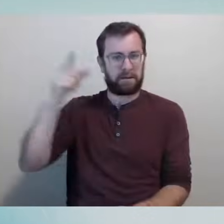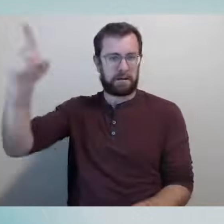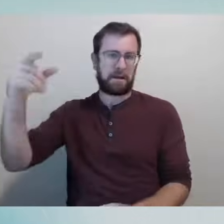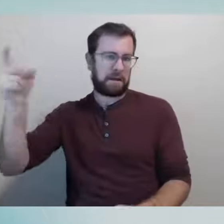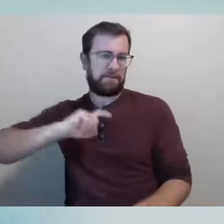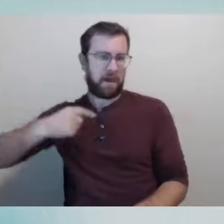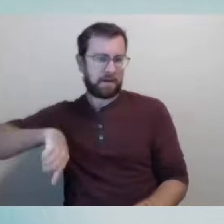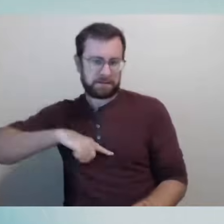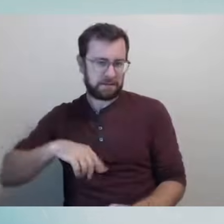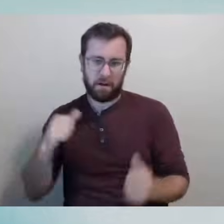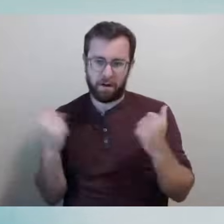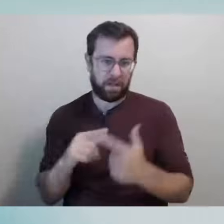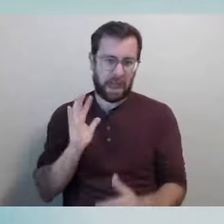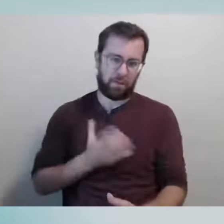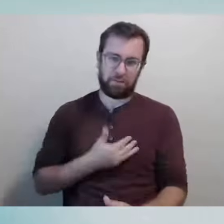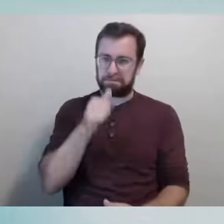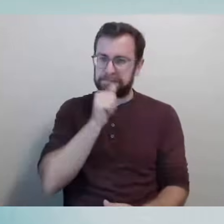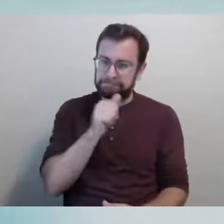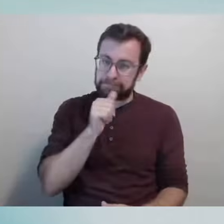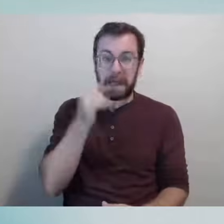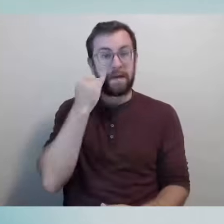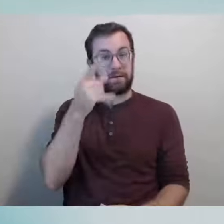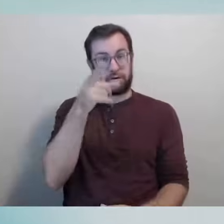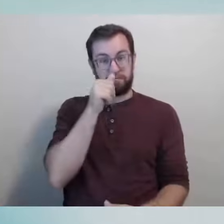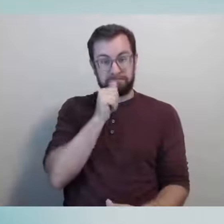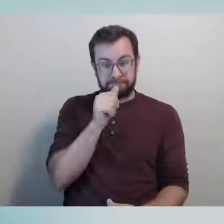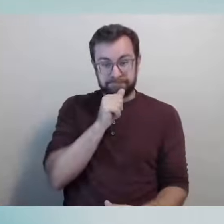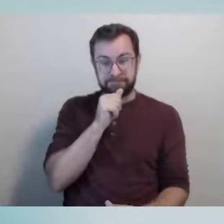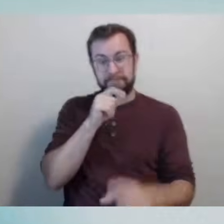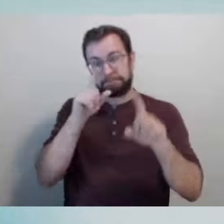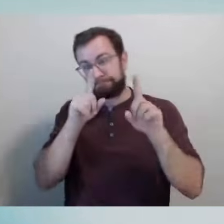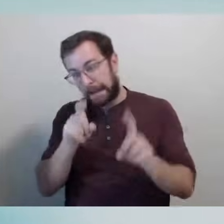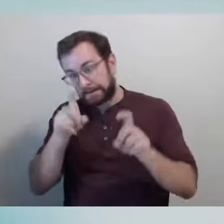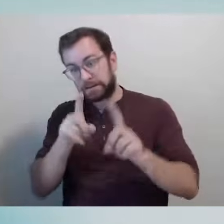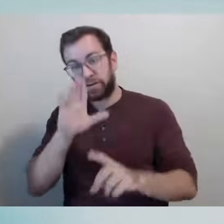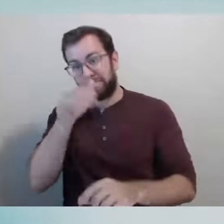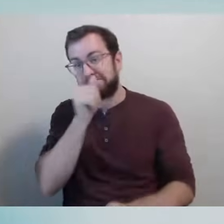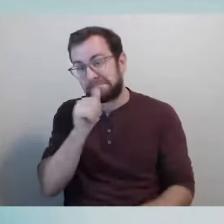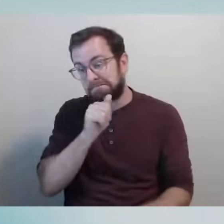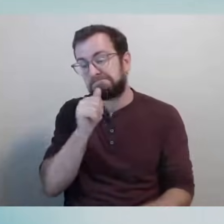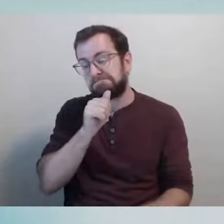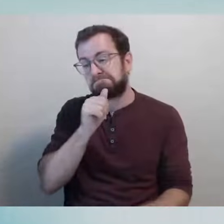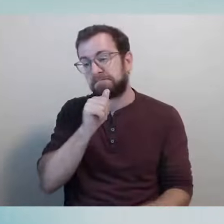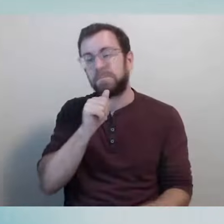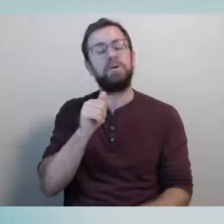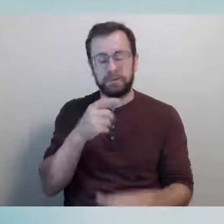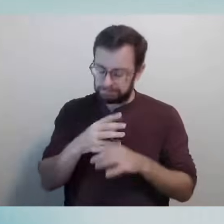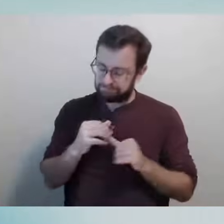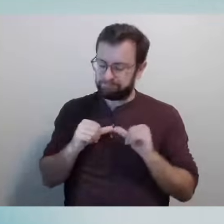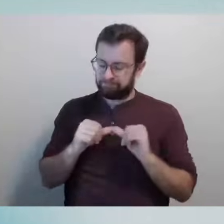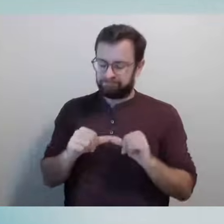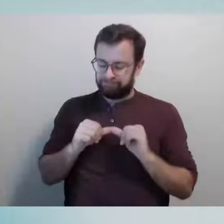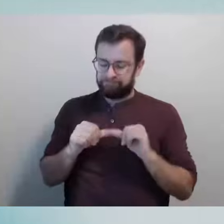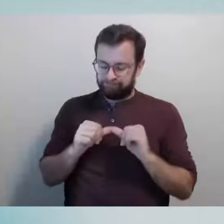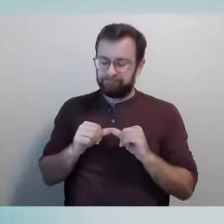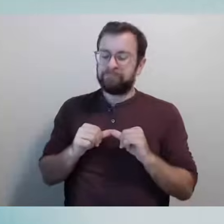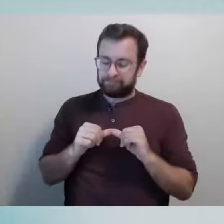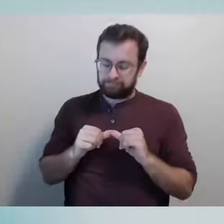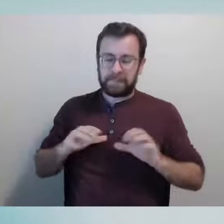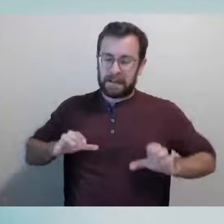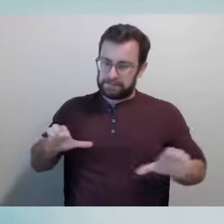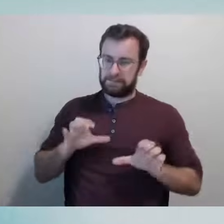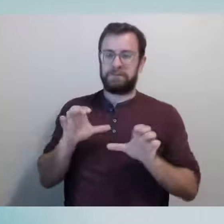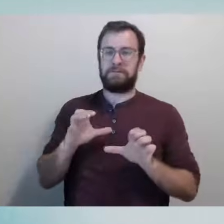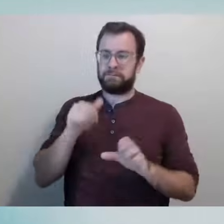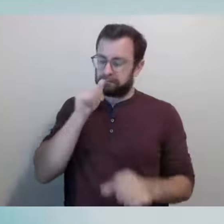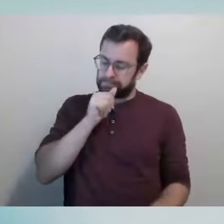the source of patience. So when your patience is being tested, you keep yourself together, you exercise patience